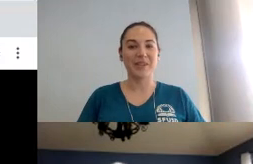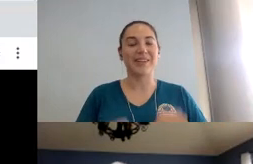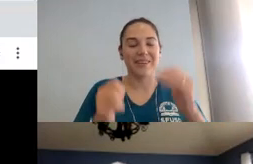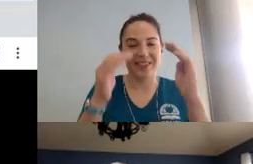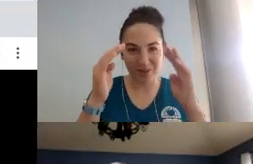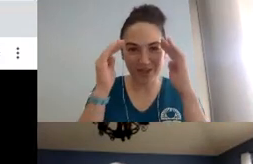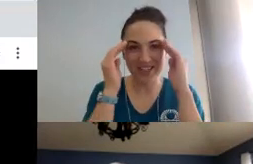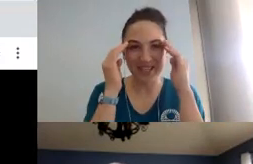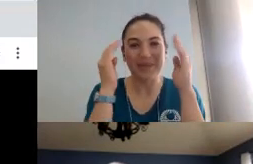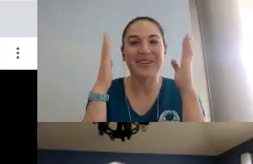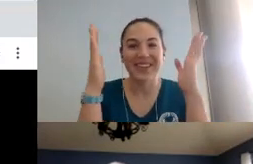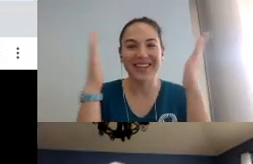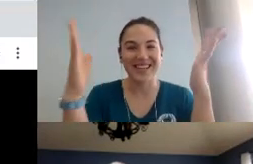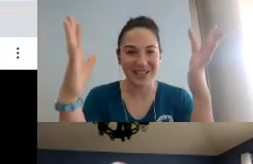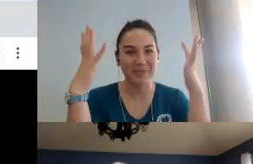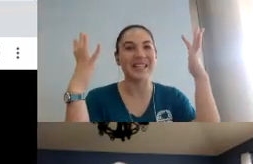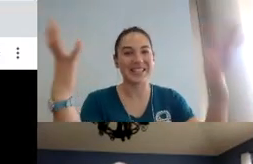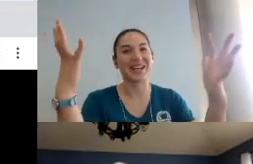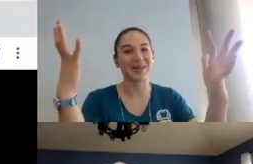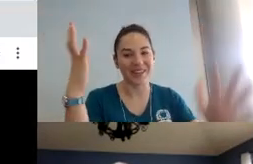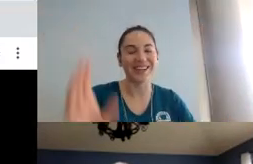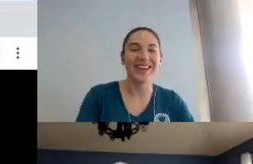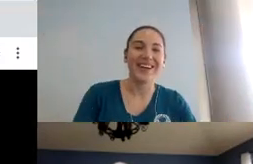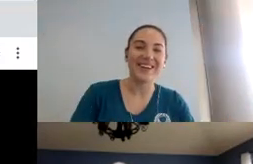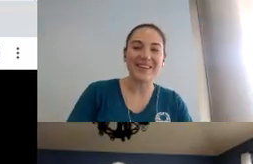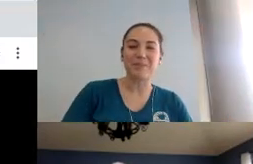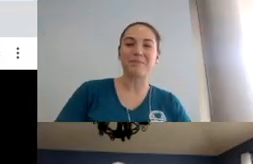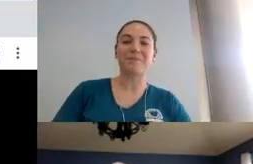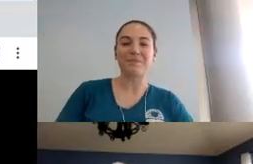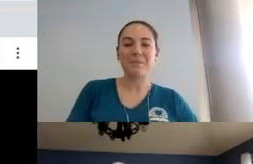to be like, if you turned it in, but there's nothing attached, please attach something.